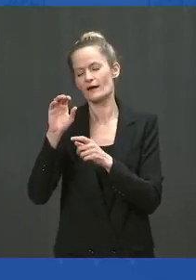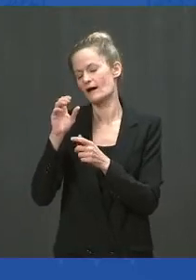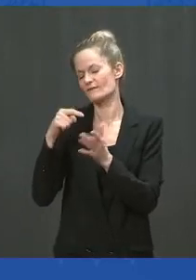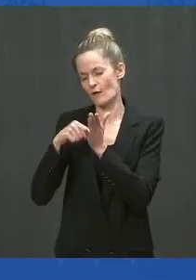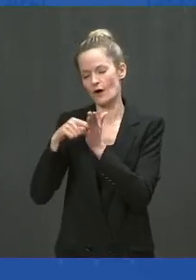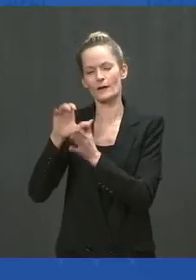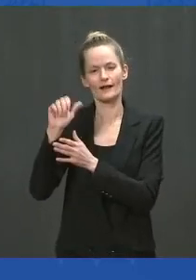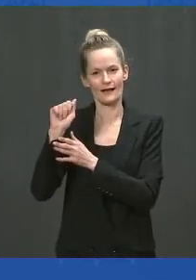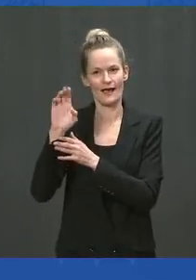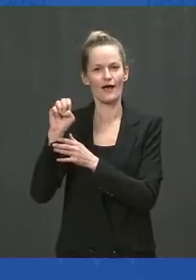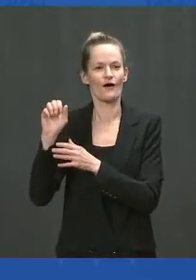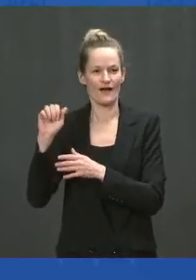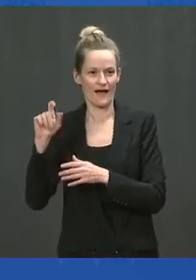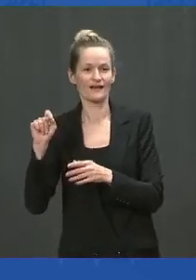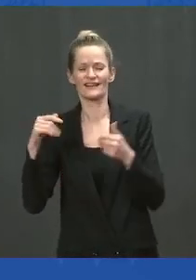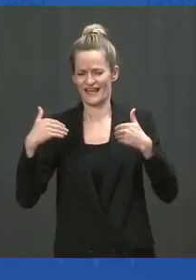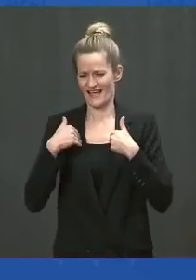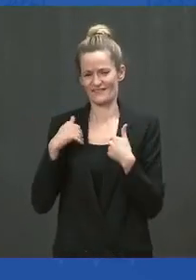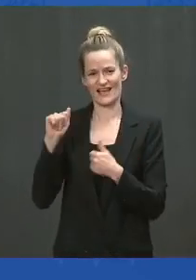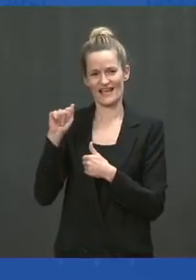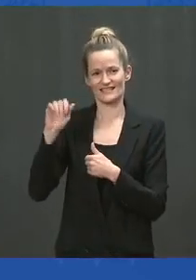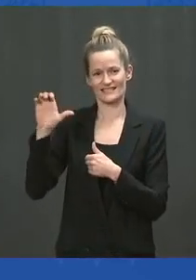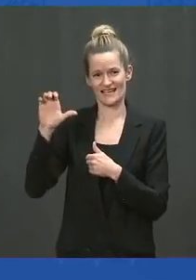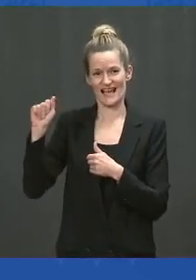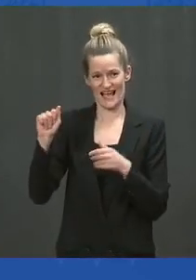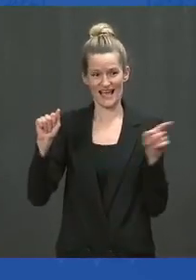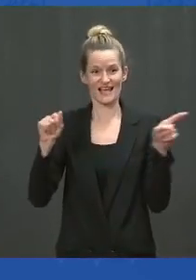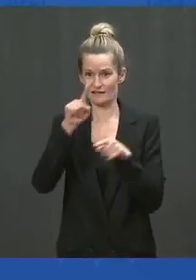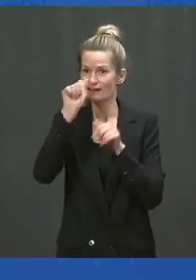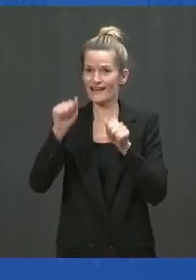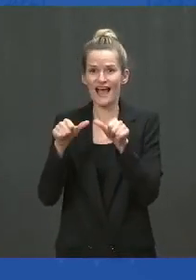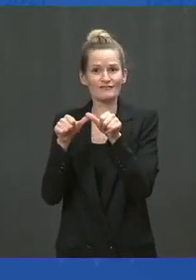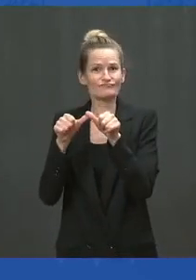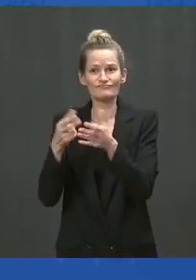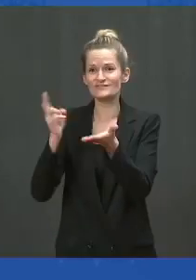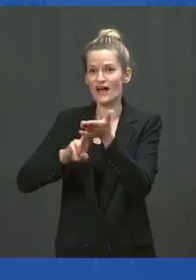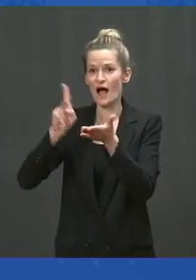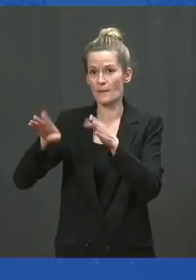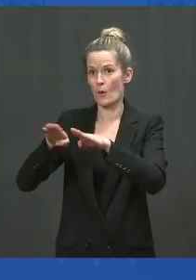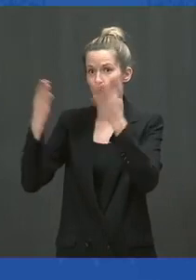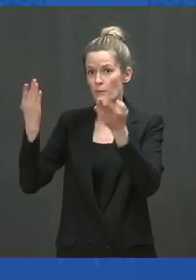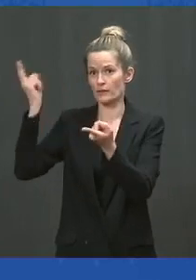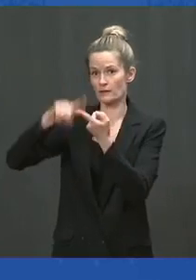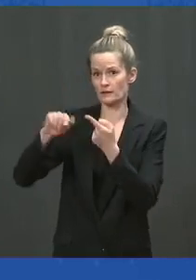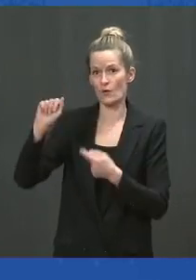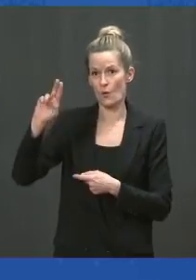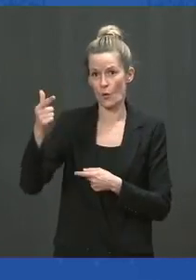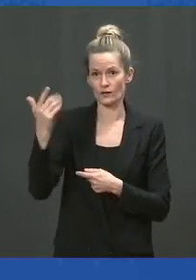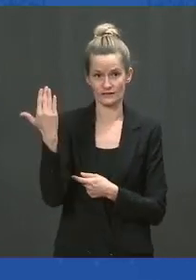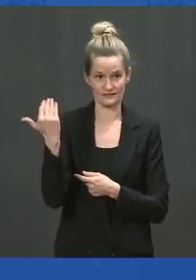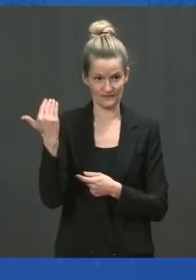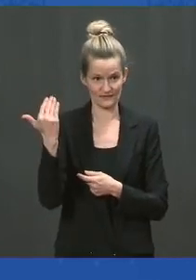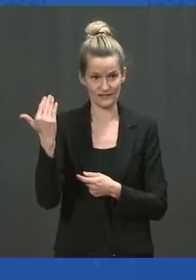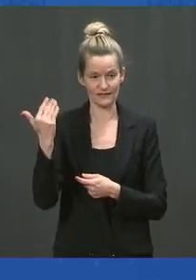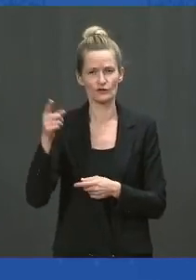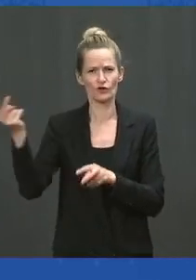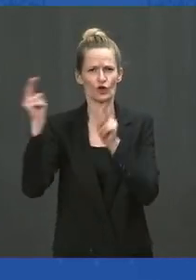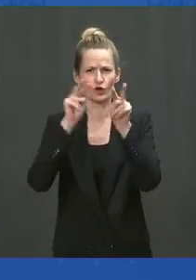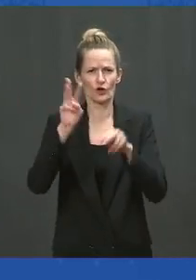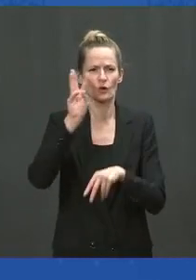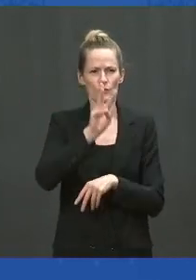Affordable Care Act through August the 15th. Just go to healthcare.gov today. And